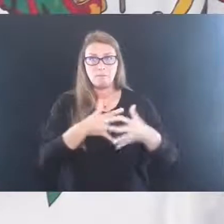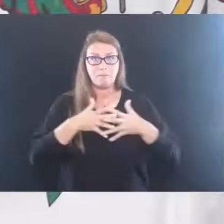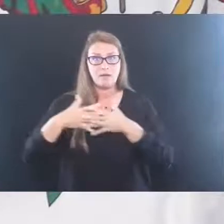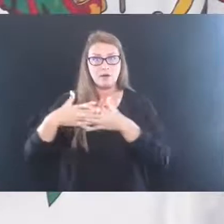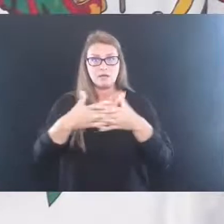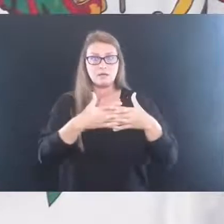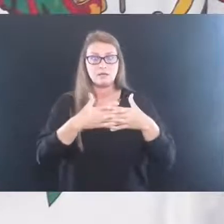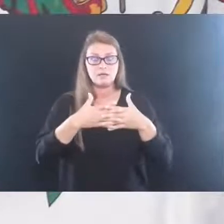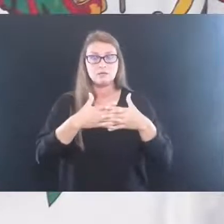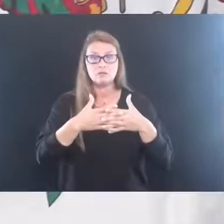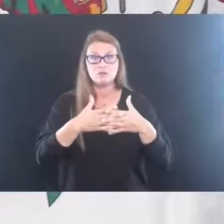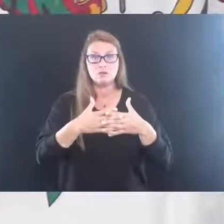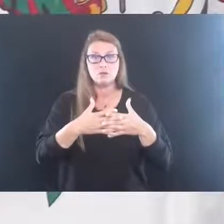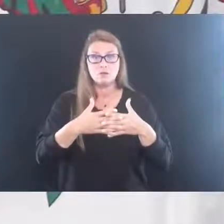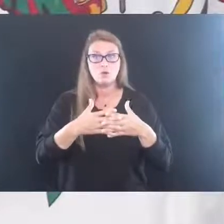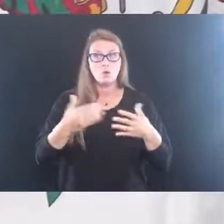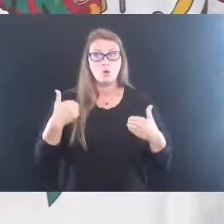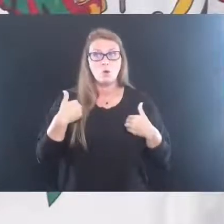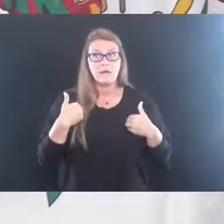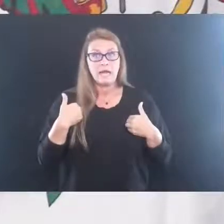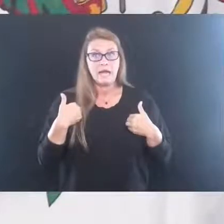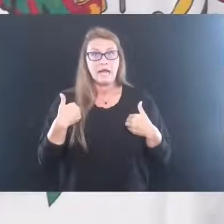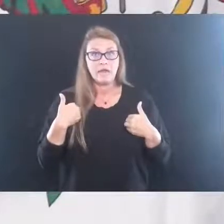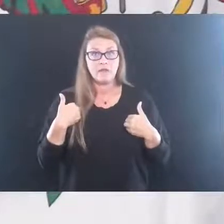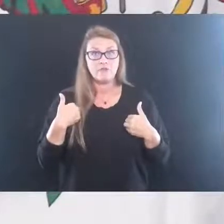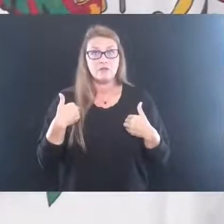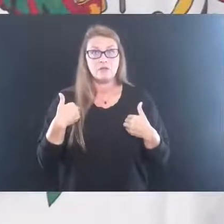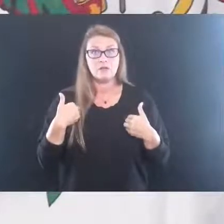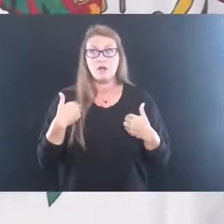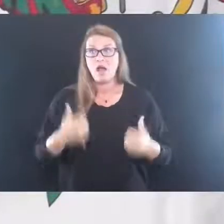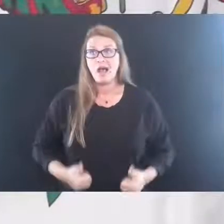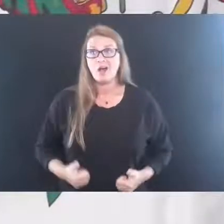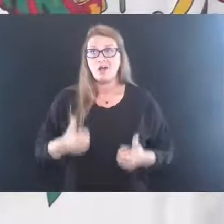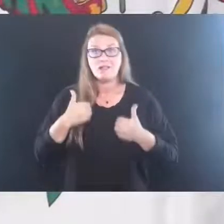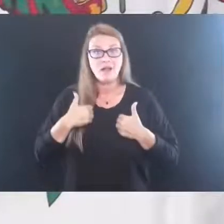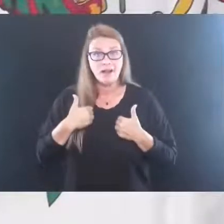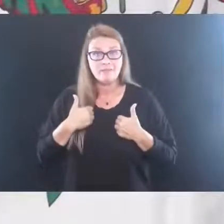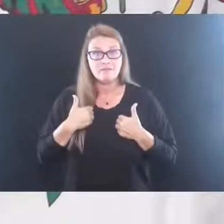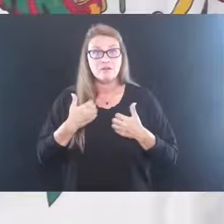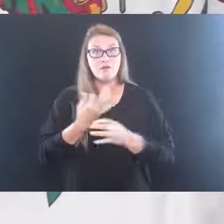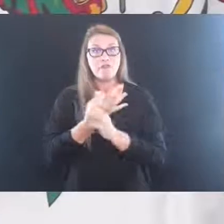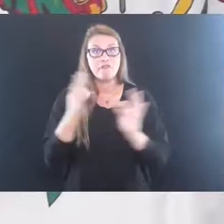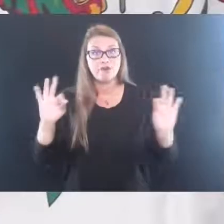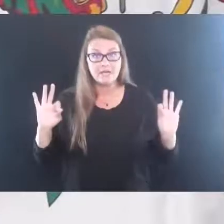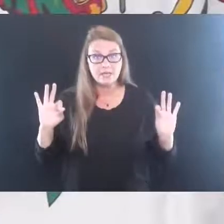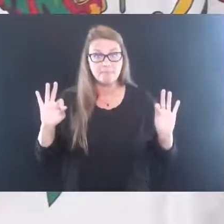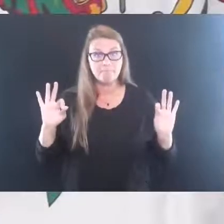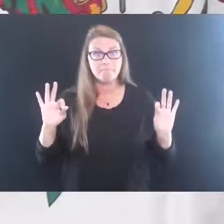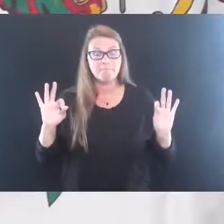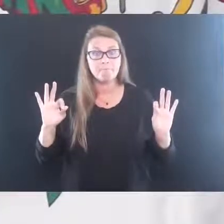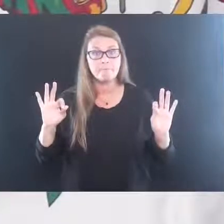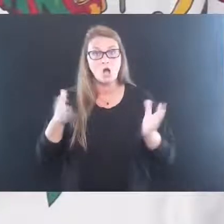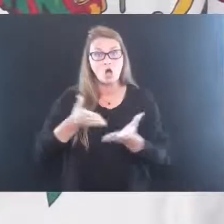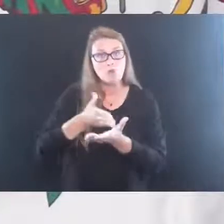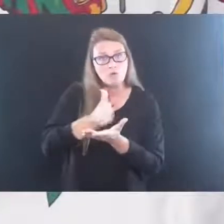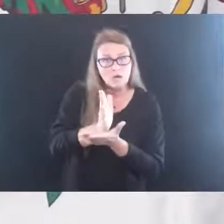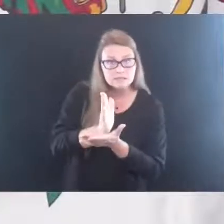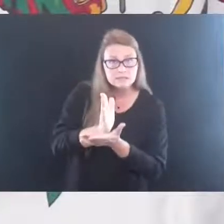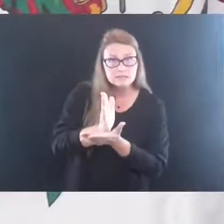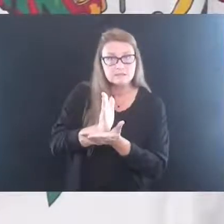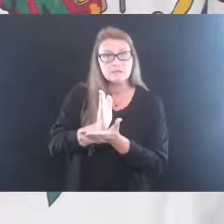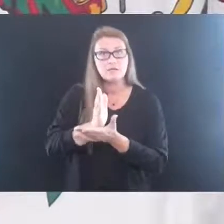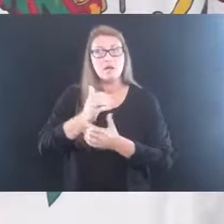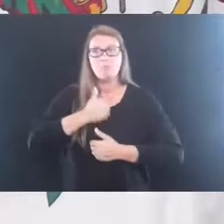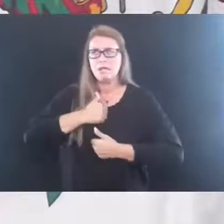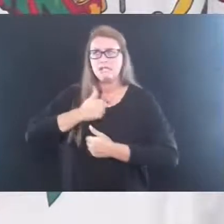country has a gift that is unbelievable, and the price tag for it has been paid for by our military and all of our fallen heroes